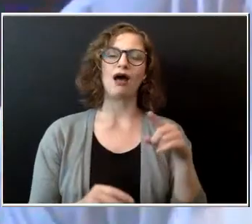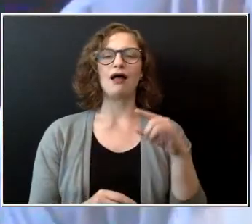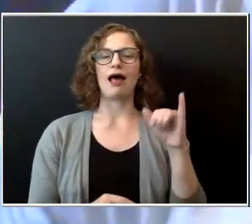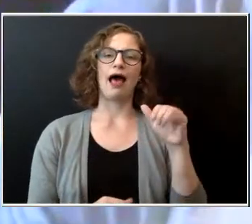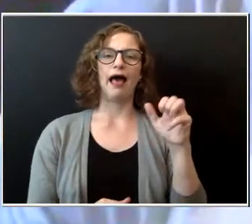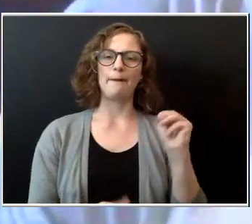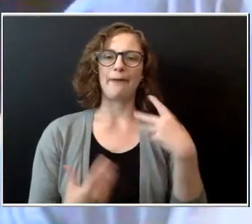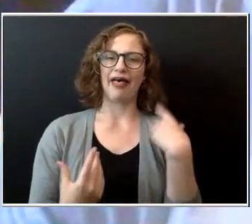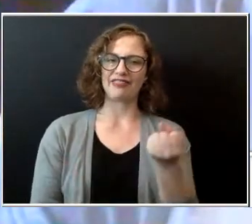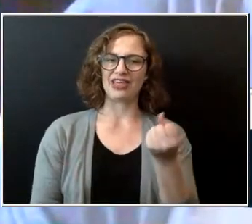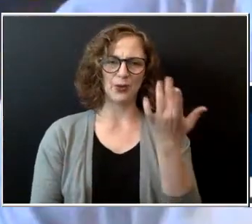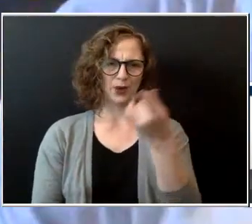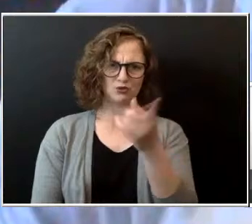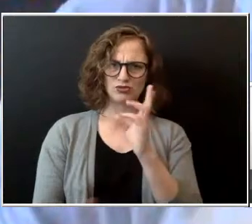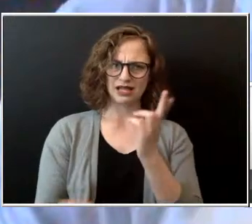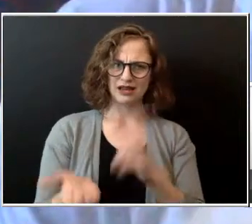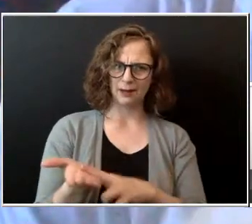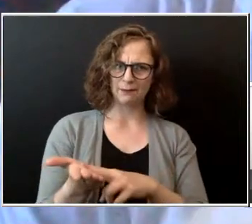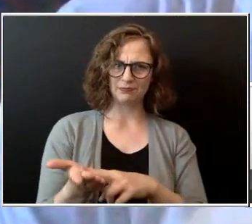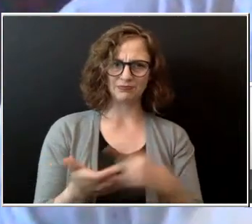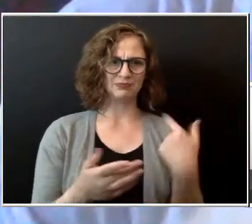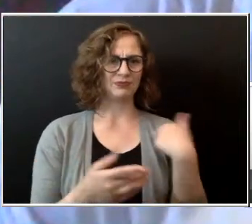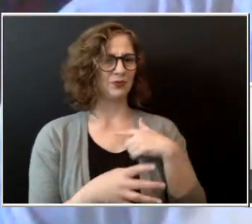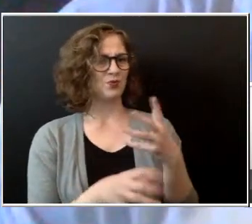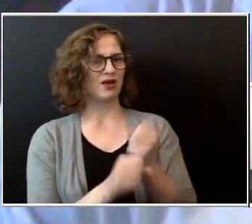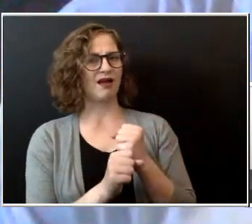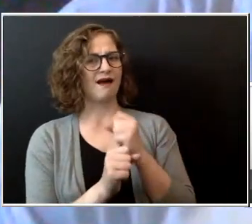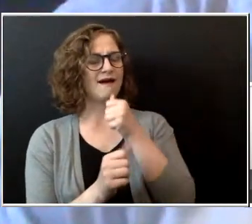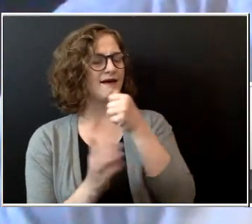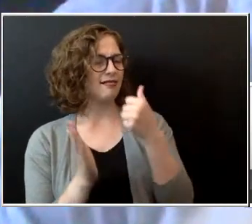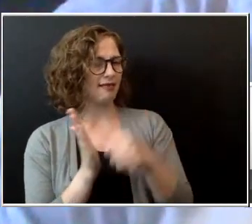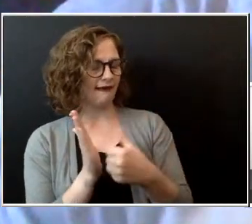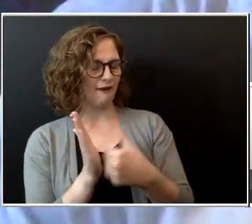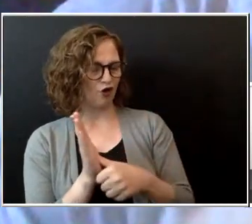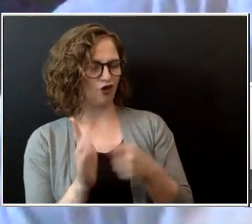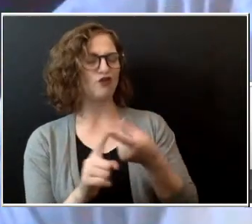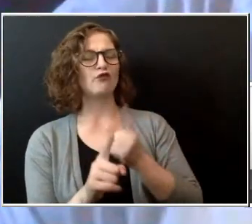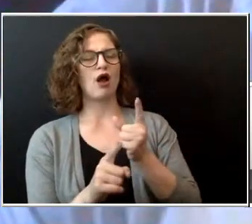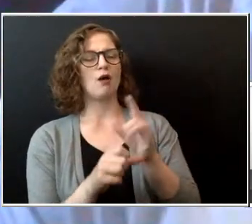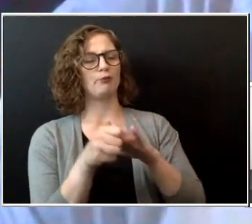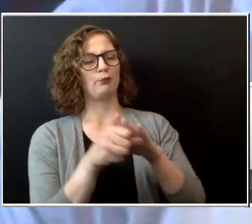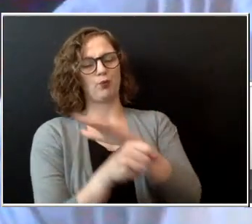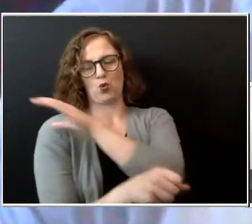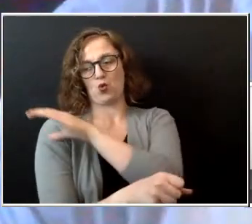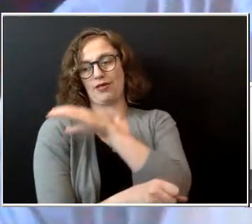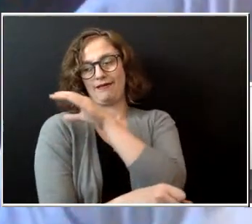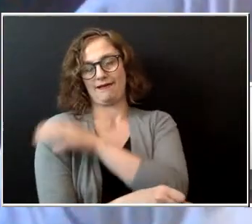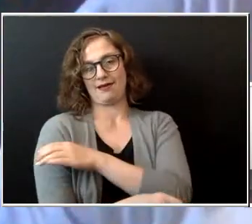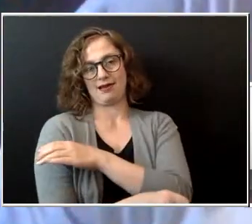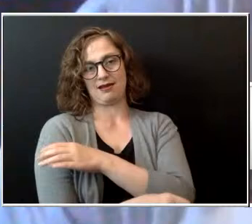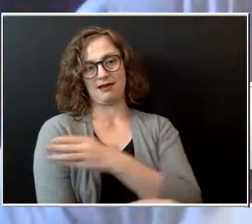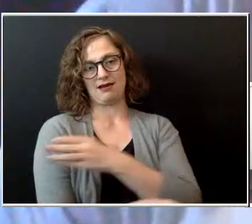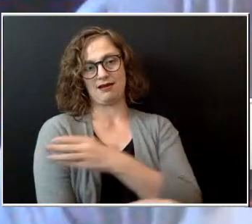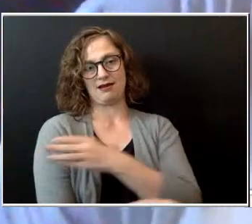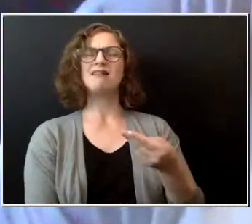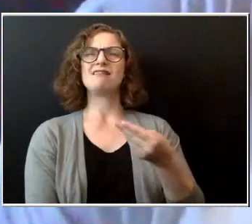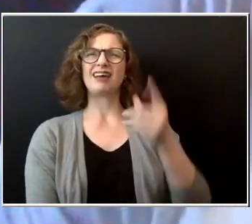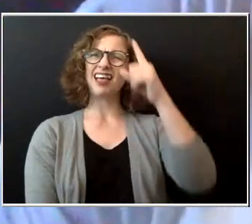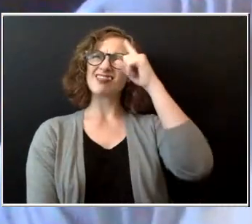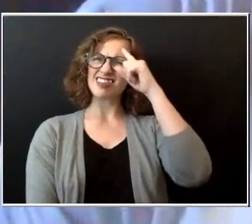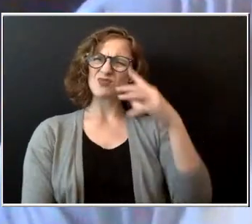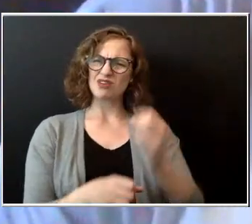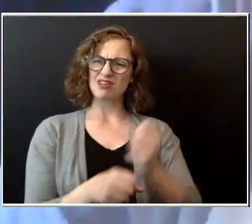Yeah, we got a letter in the mail from our local clinic, and I think we actually got a couple of them within